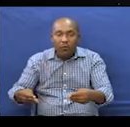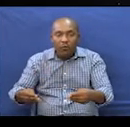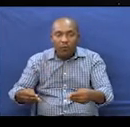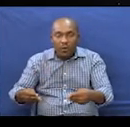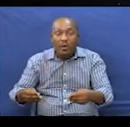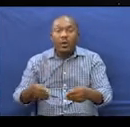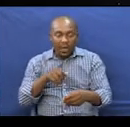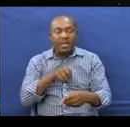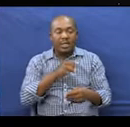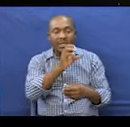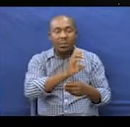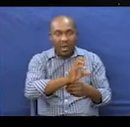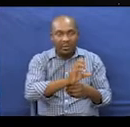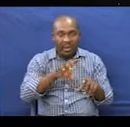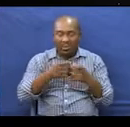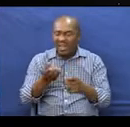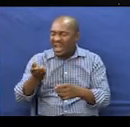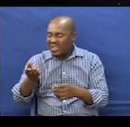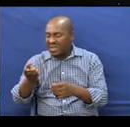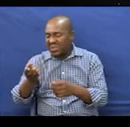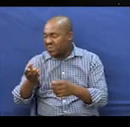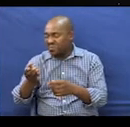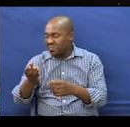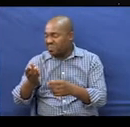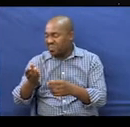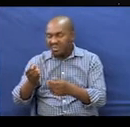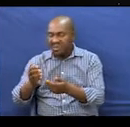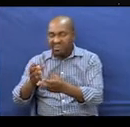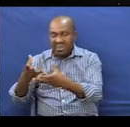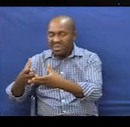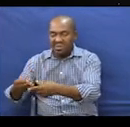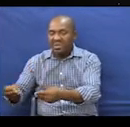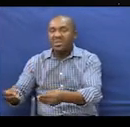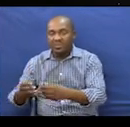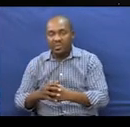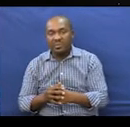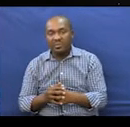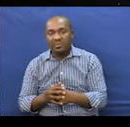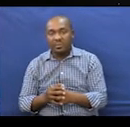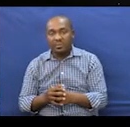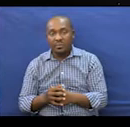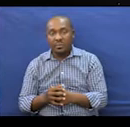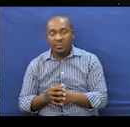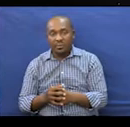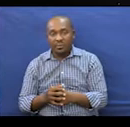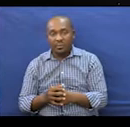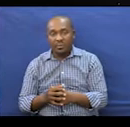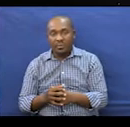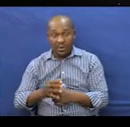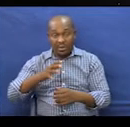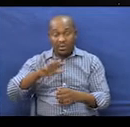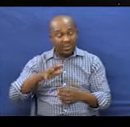soluble carbohydrate. But you've got those carbohydrates, when you take it into water, they do not dissolve. That is, they are not what?